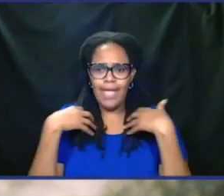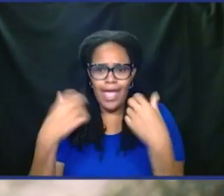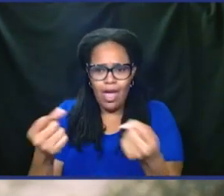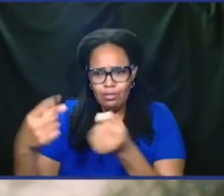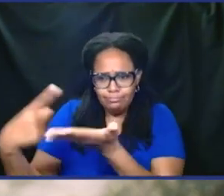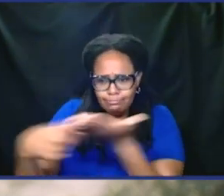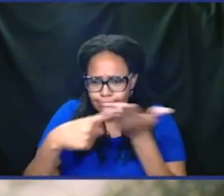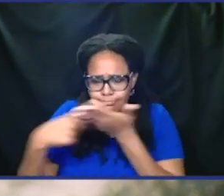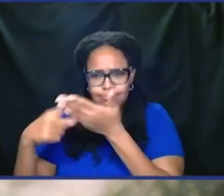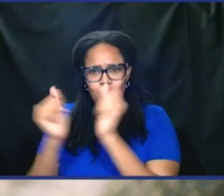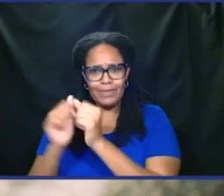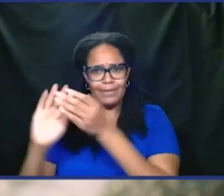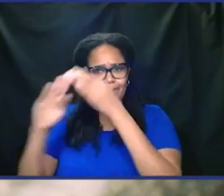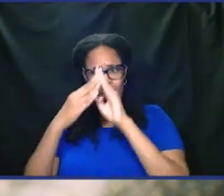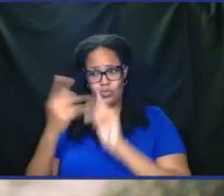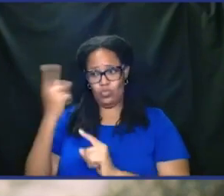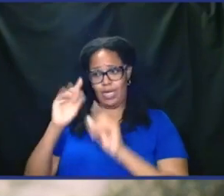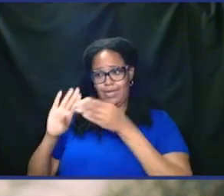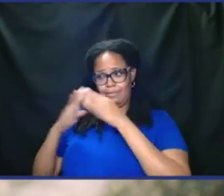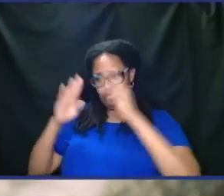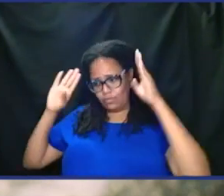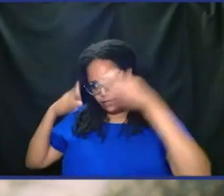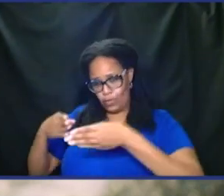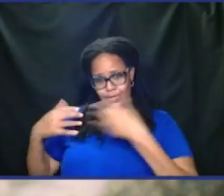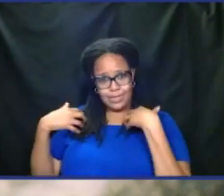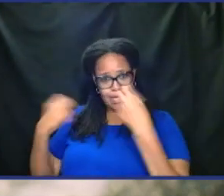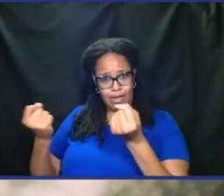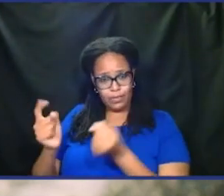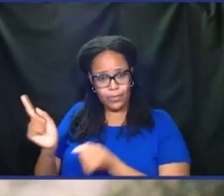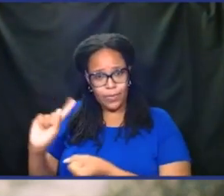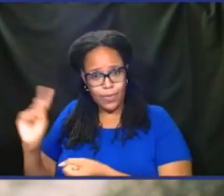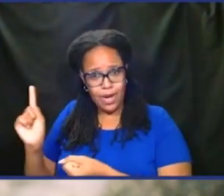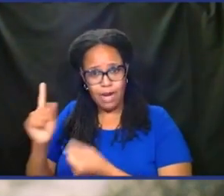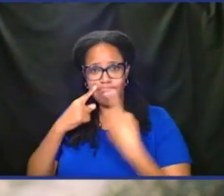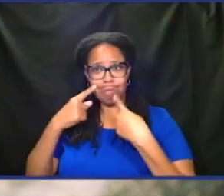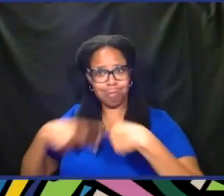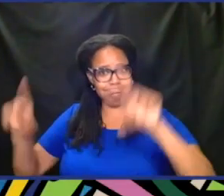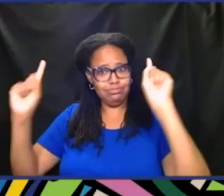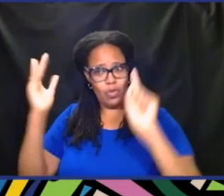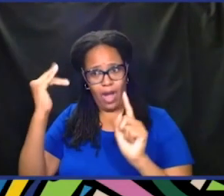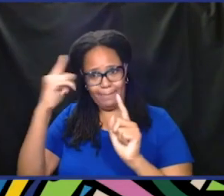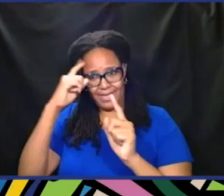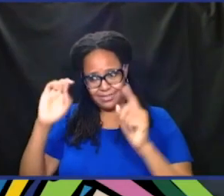put health at the center and is thriving because of it is Zondo, Liberia.